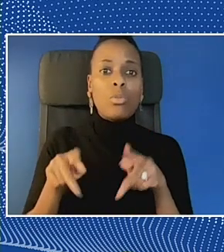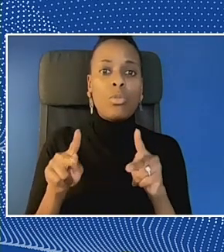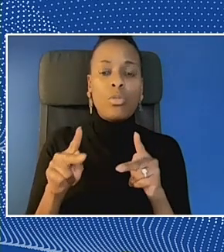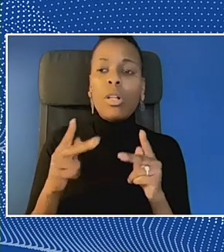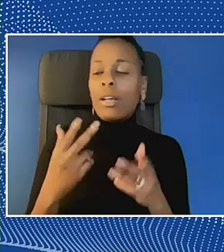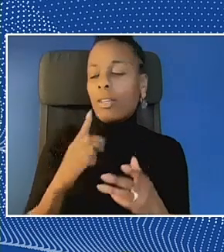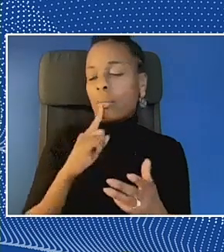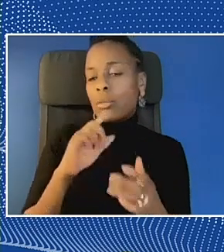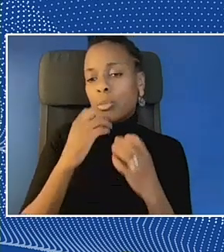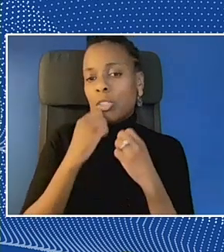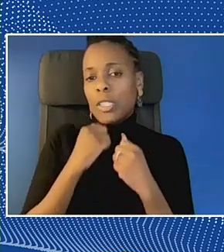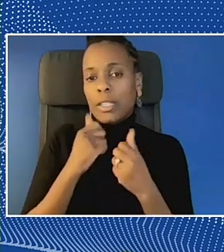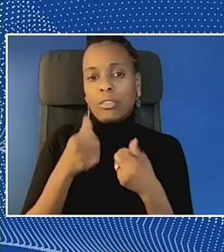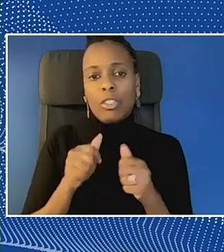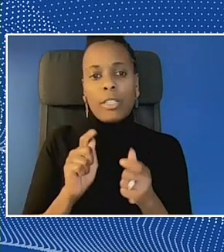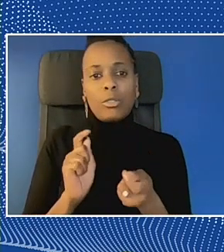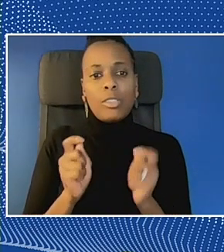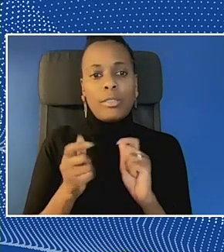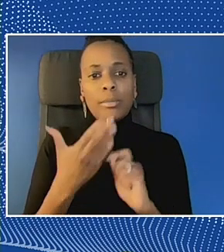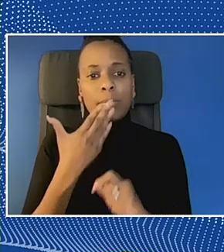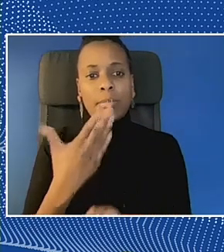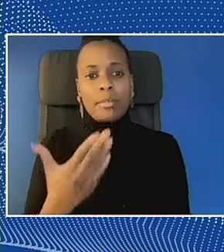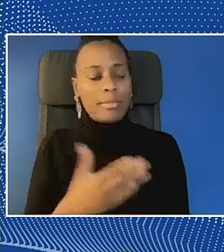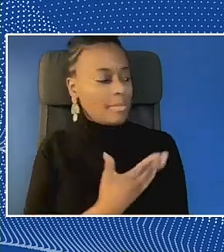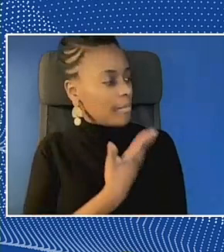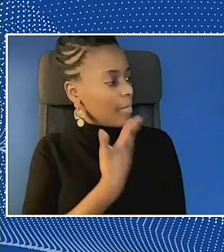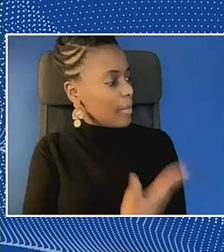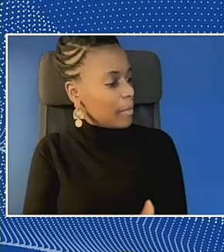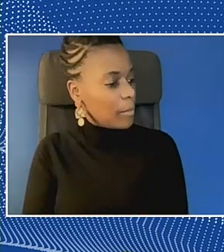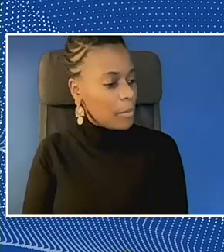So thank you. Thank you.